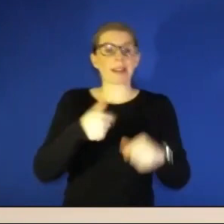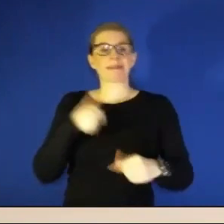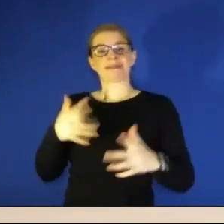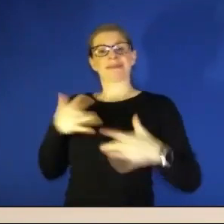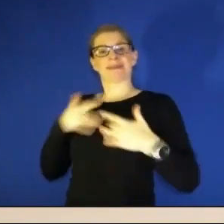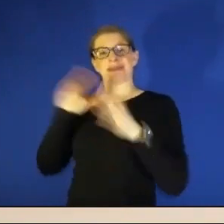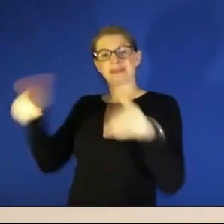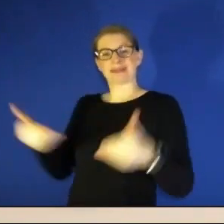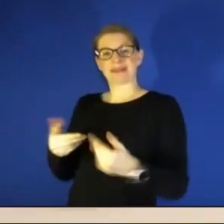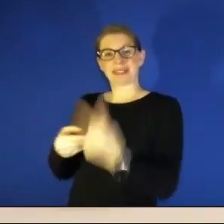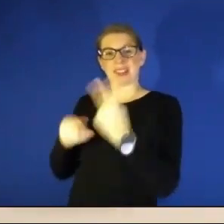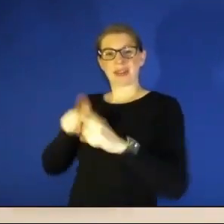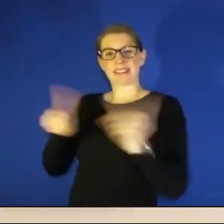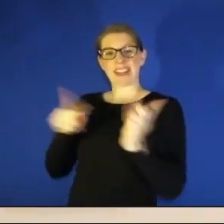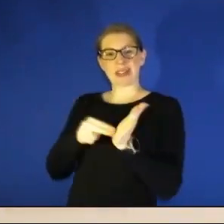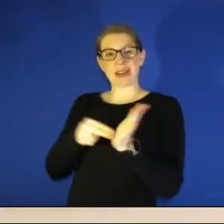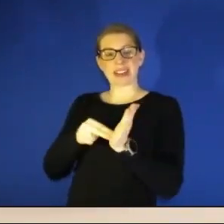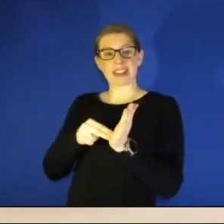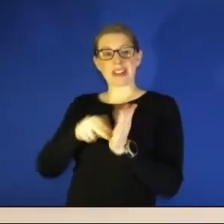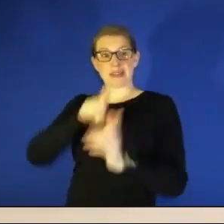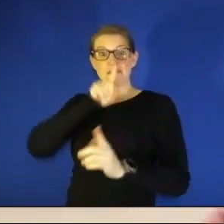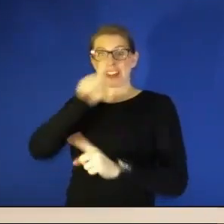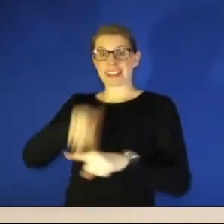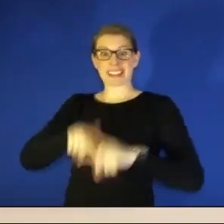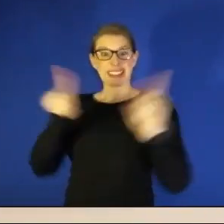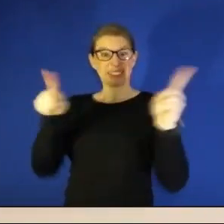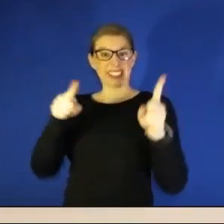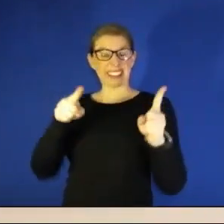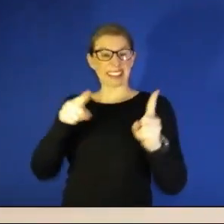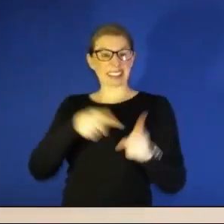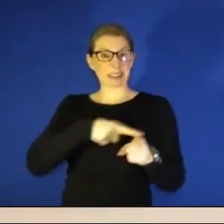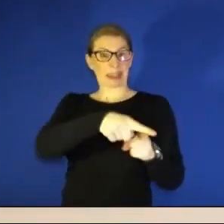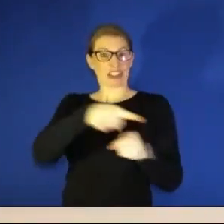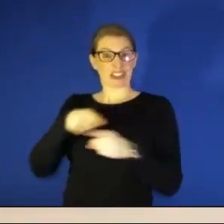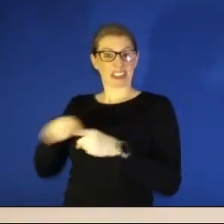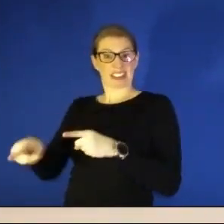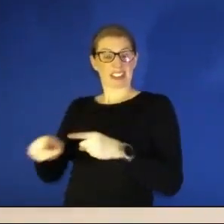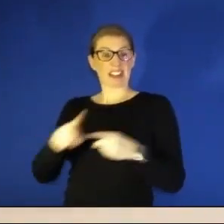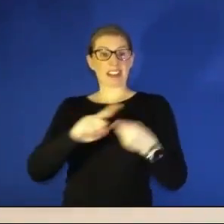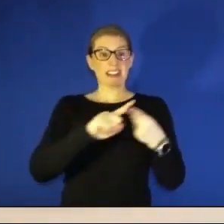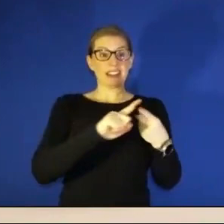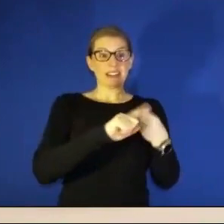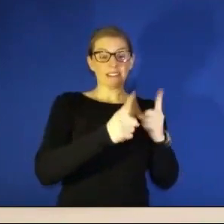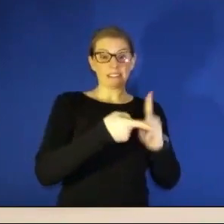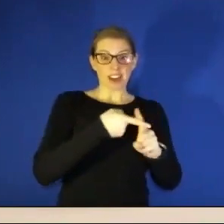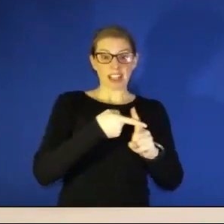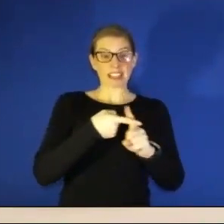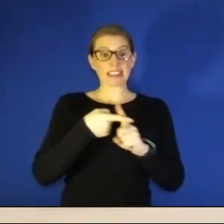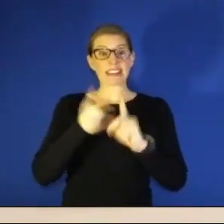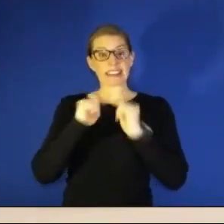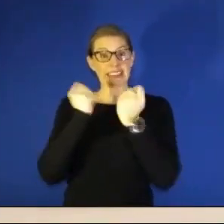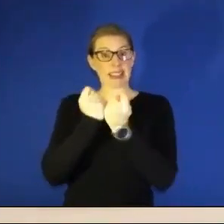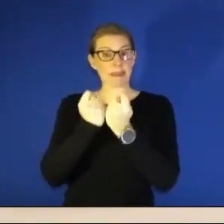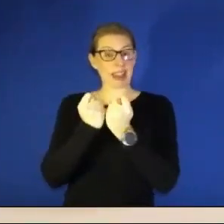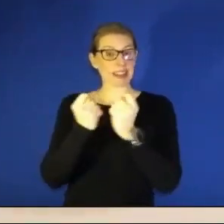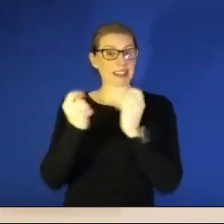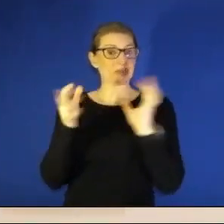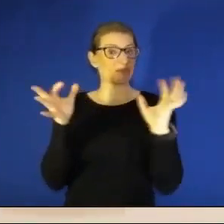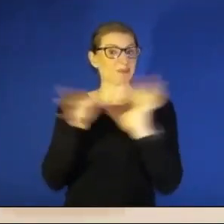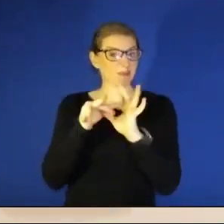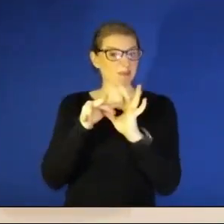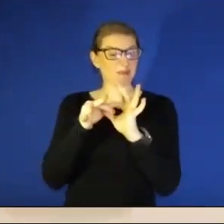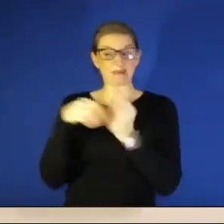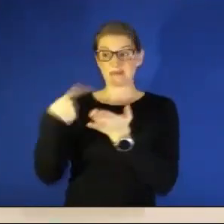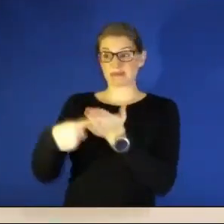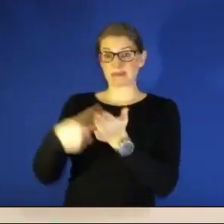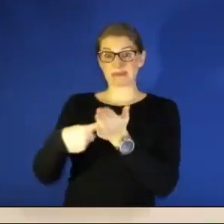2 different nurses who have 2 very different specialties. They're friends, they're teammates, and they each talk about what it means to them